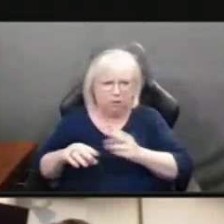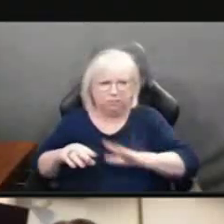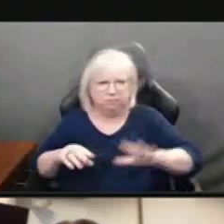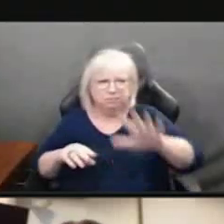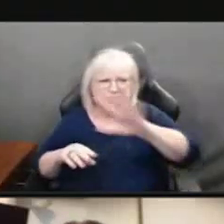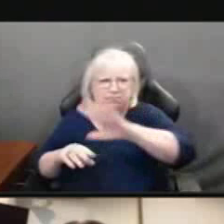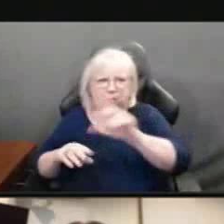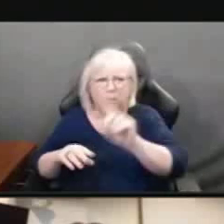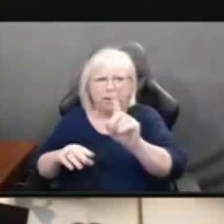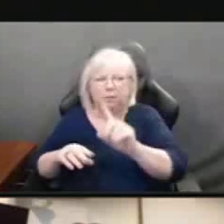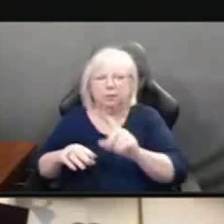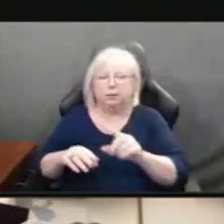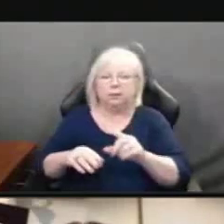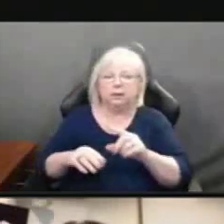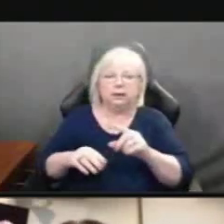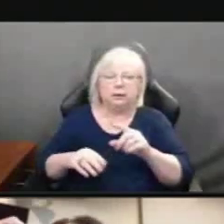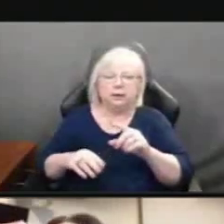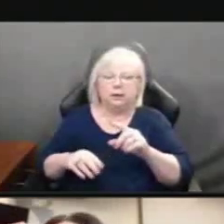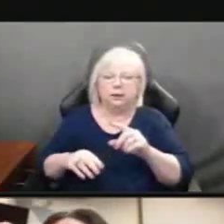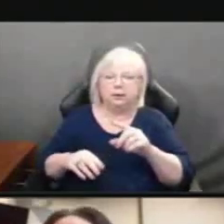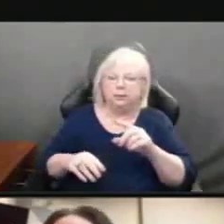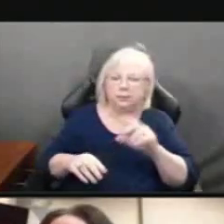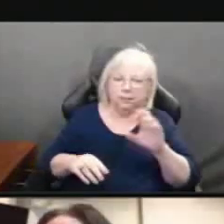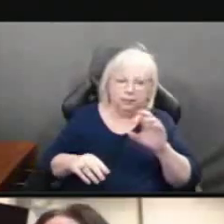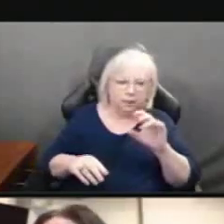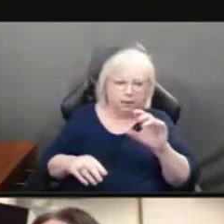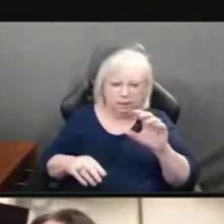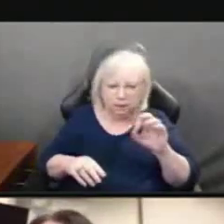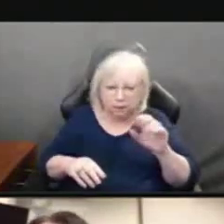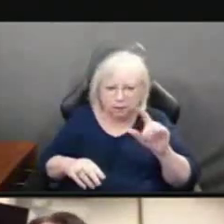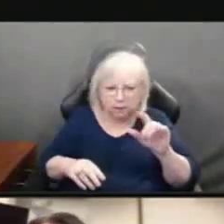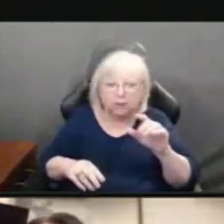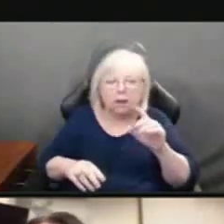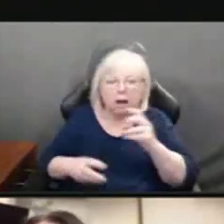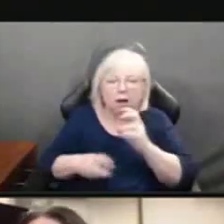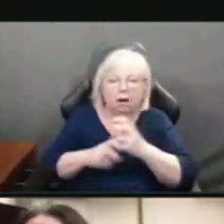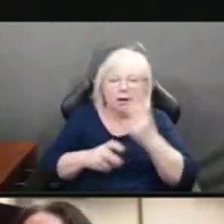I can't, it's hard to tell from this schematic that's up.